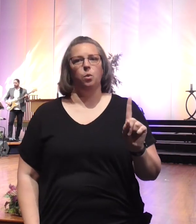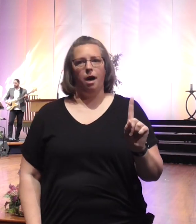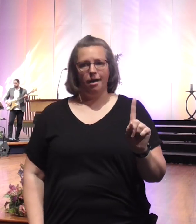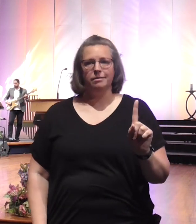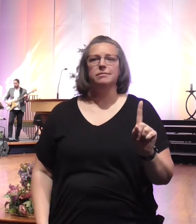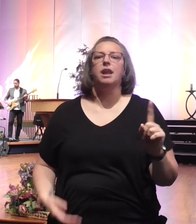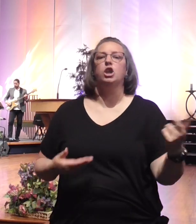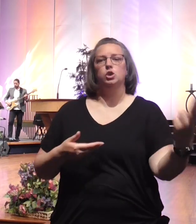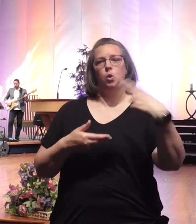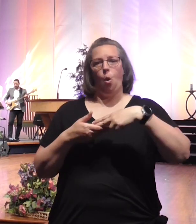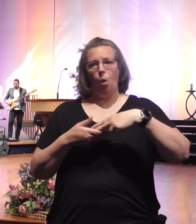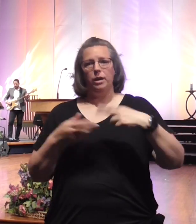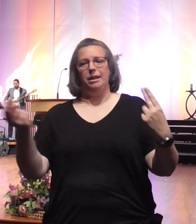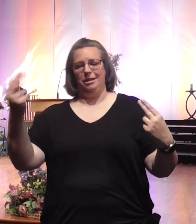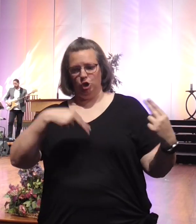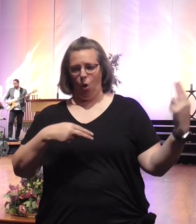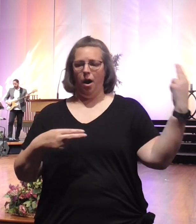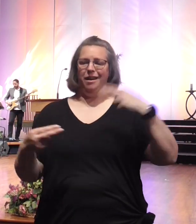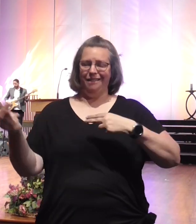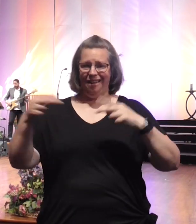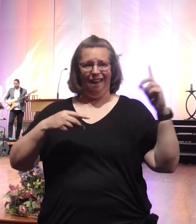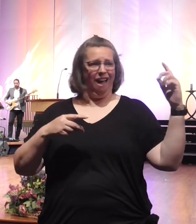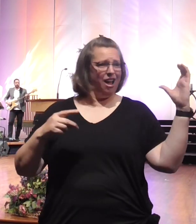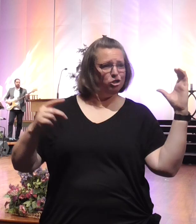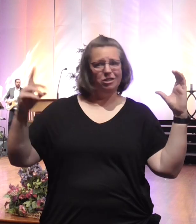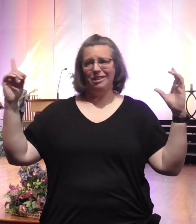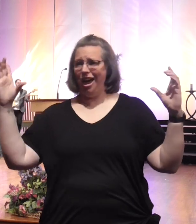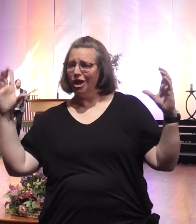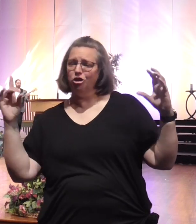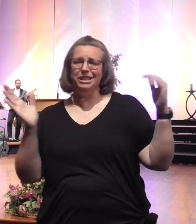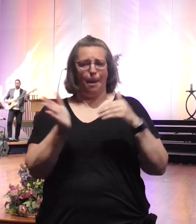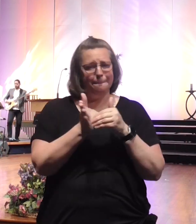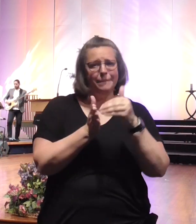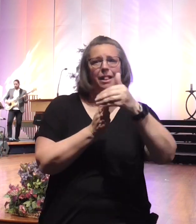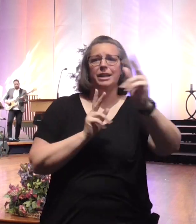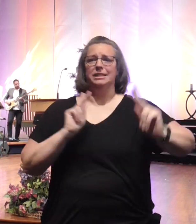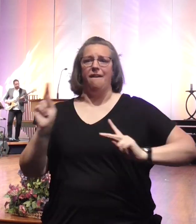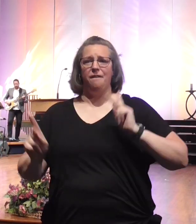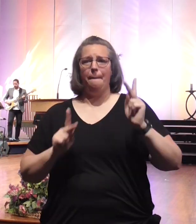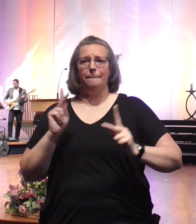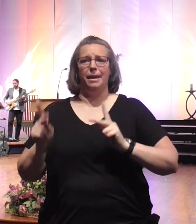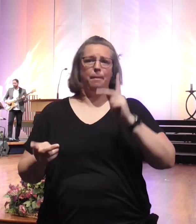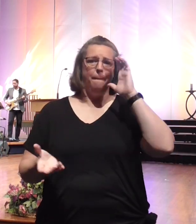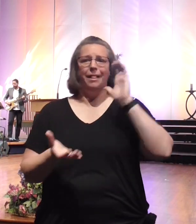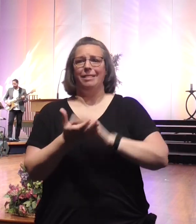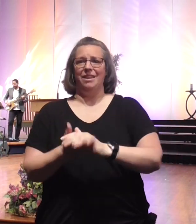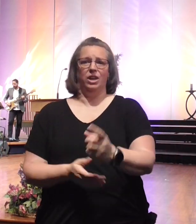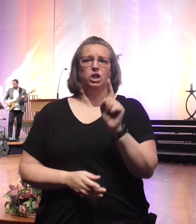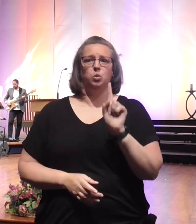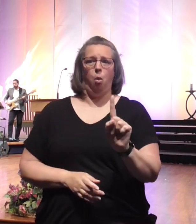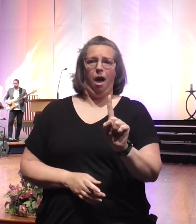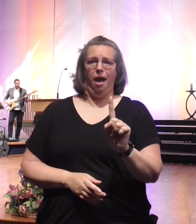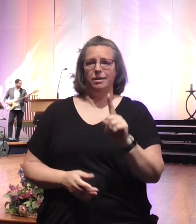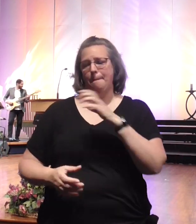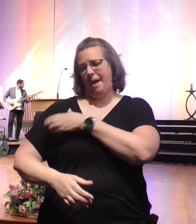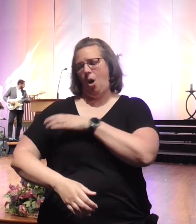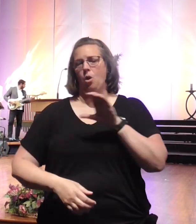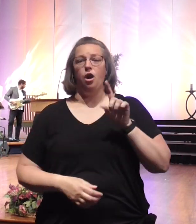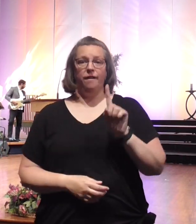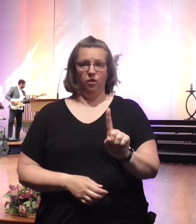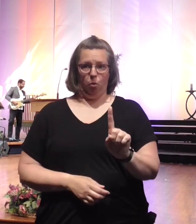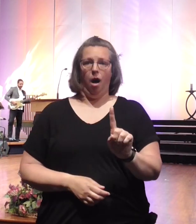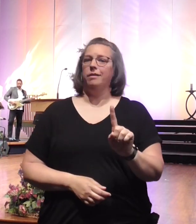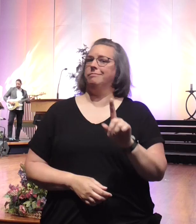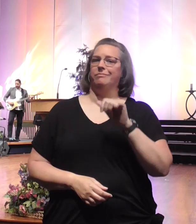one, joining with hundreds and millions of people, believing it's one, power of one. Don't